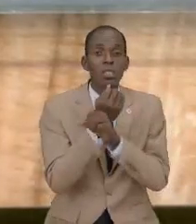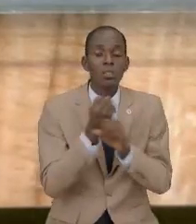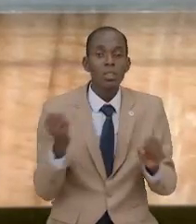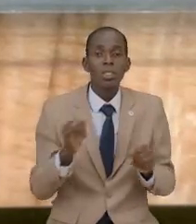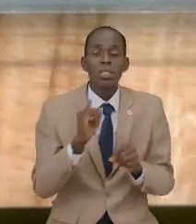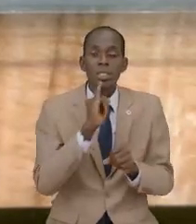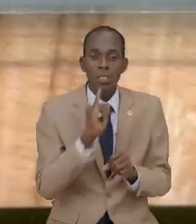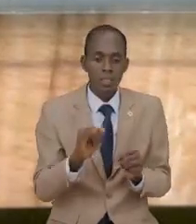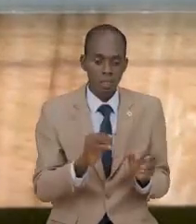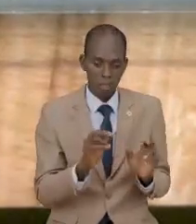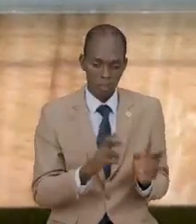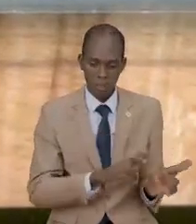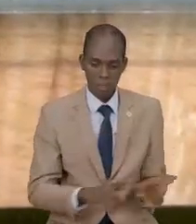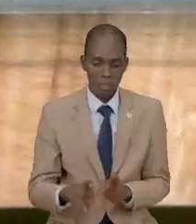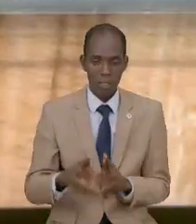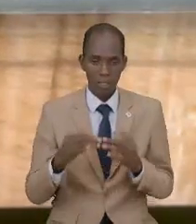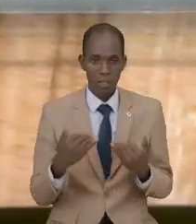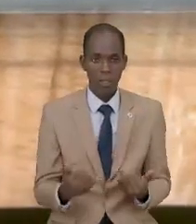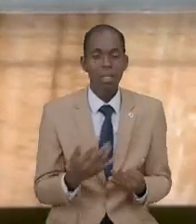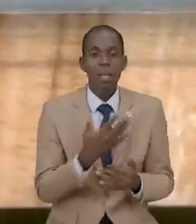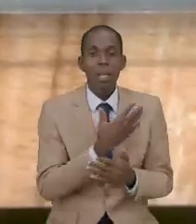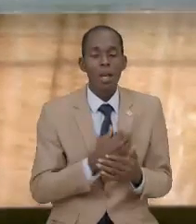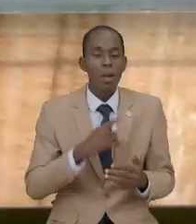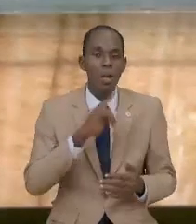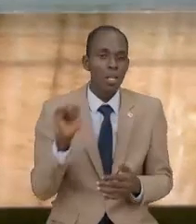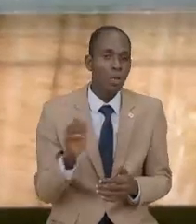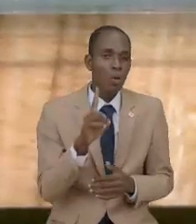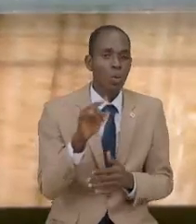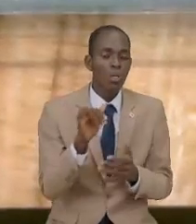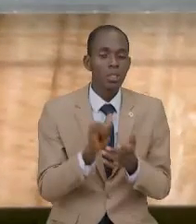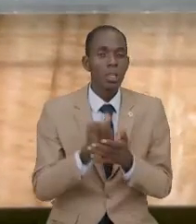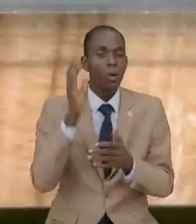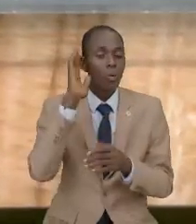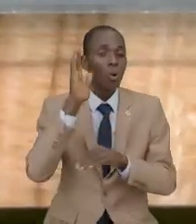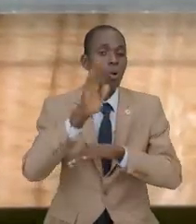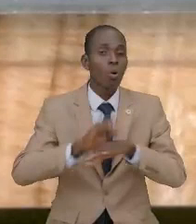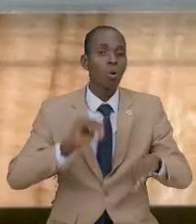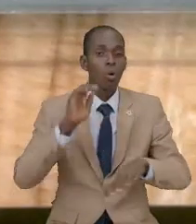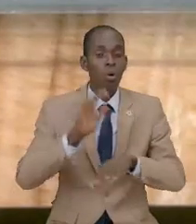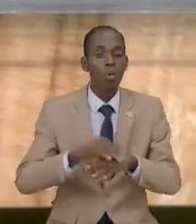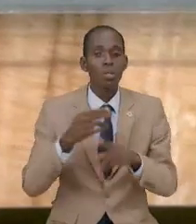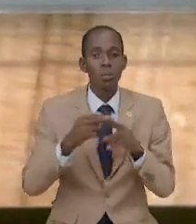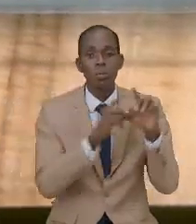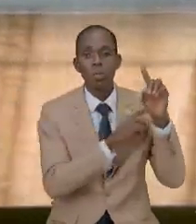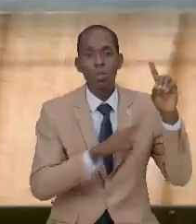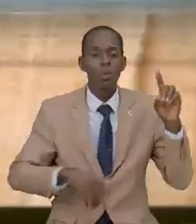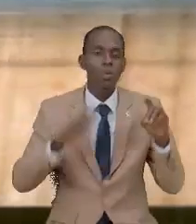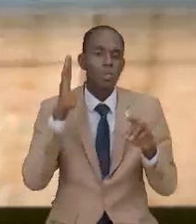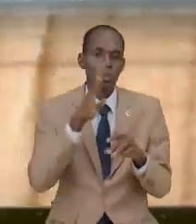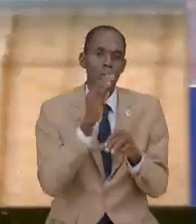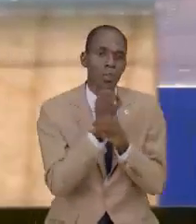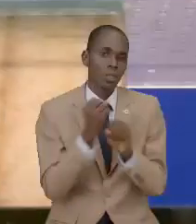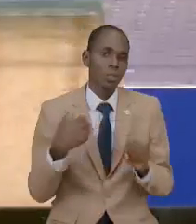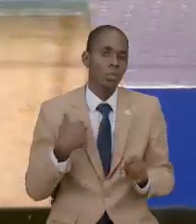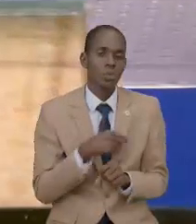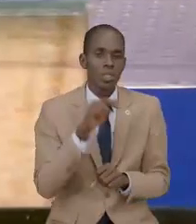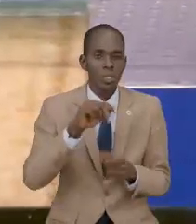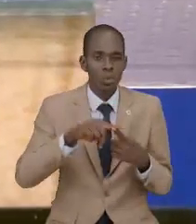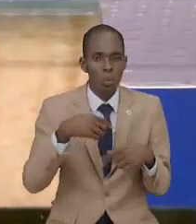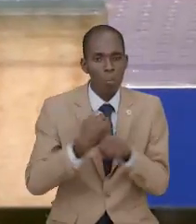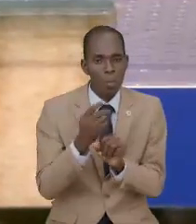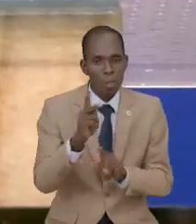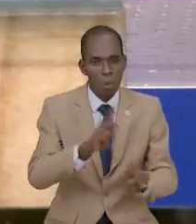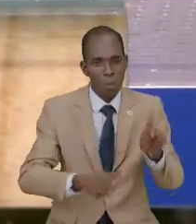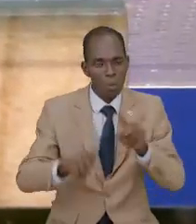available now, and that whosoever shall call on the name of the Lord shall be saved. We need to make them